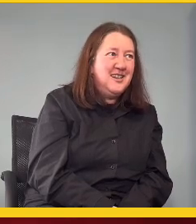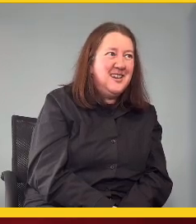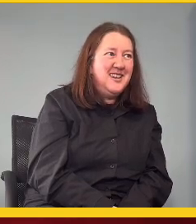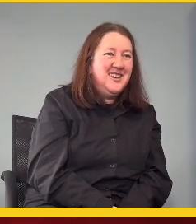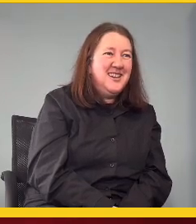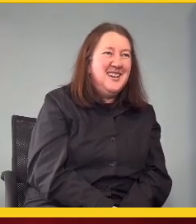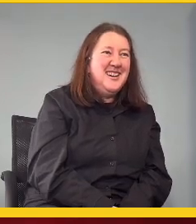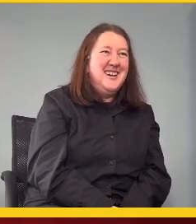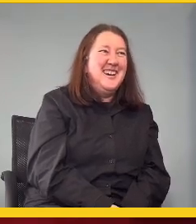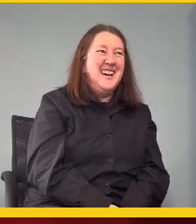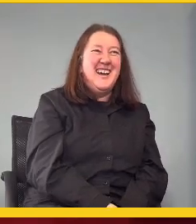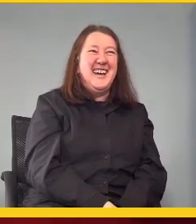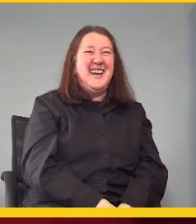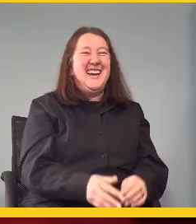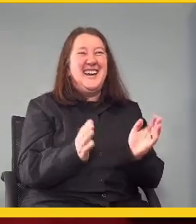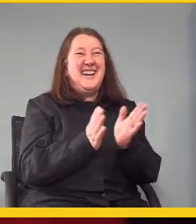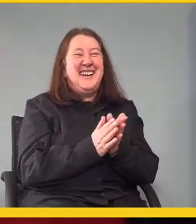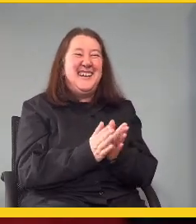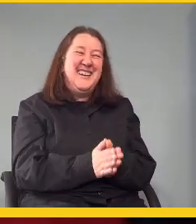Thank you.